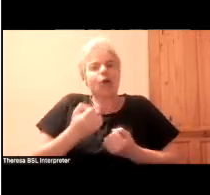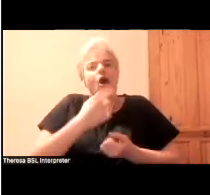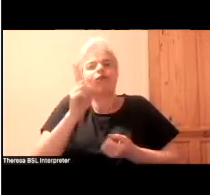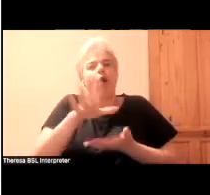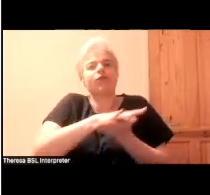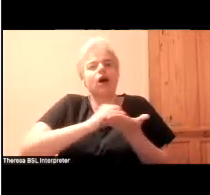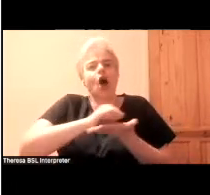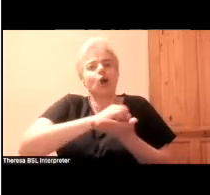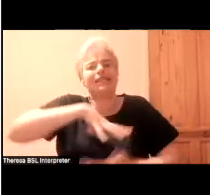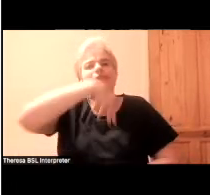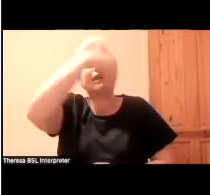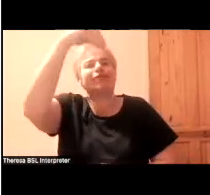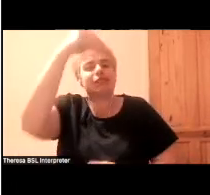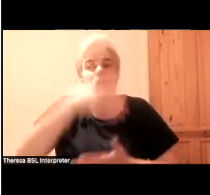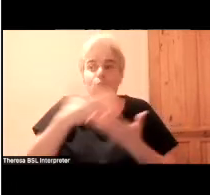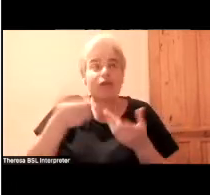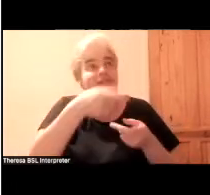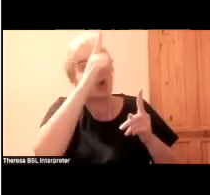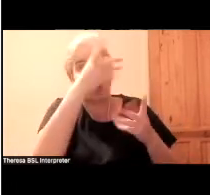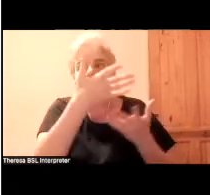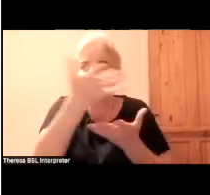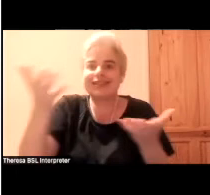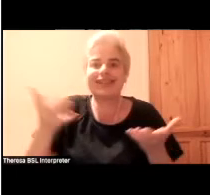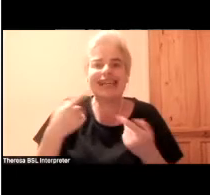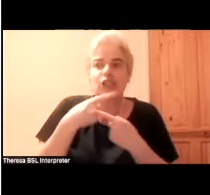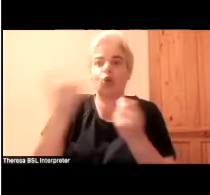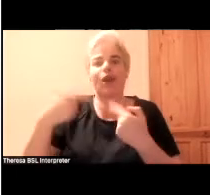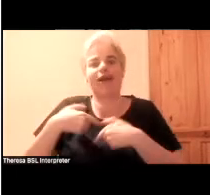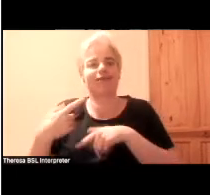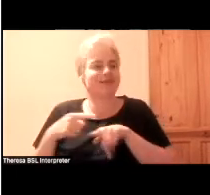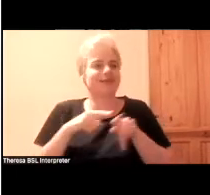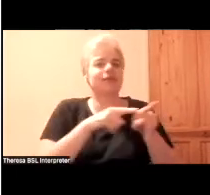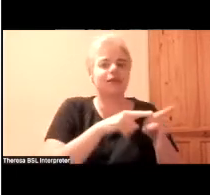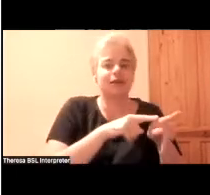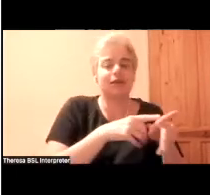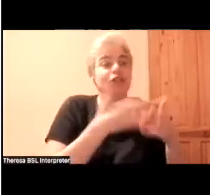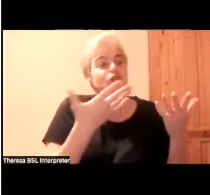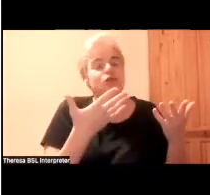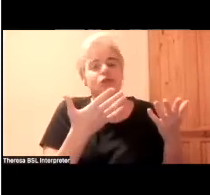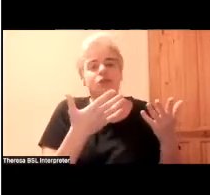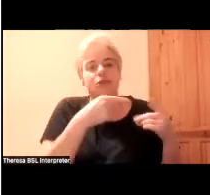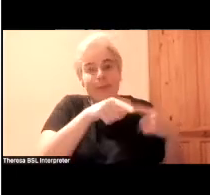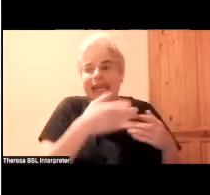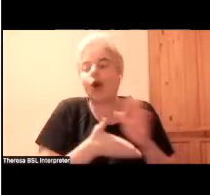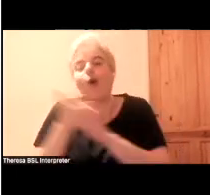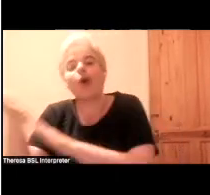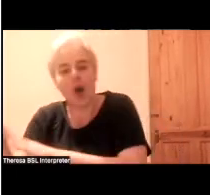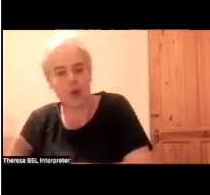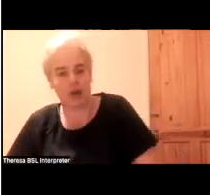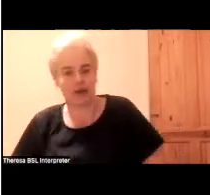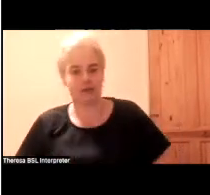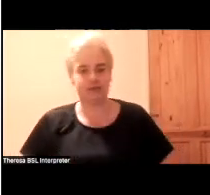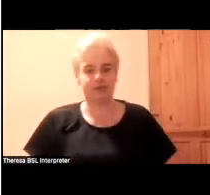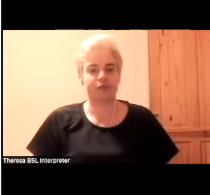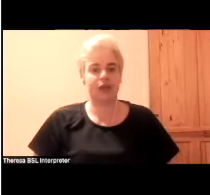Spirit, wherever God is calling us to be and to go.